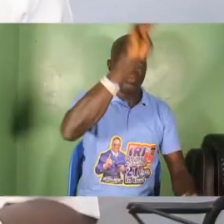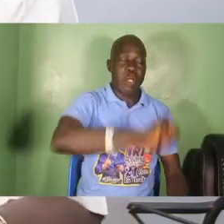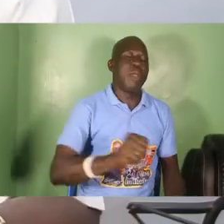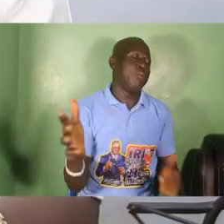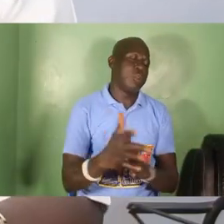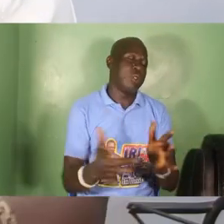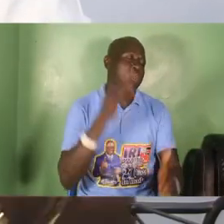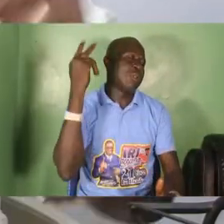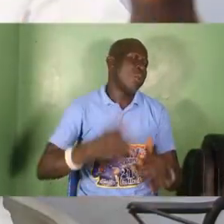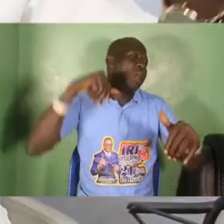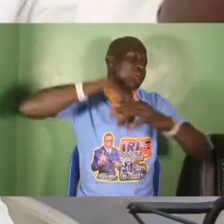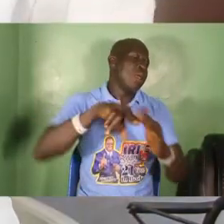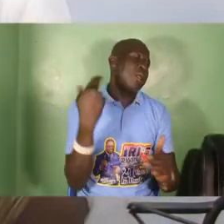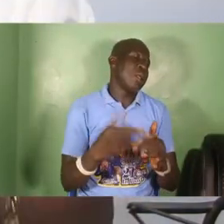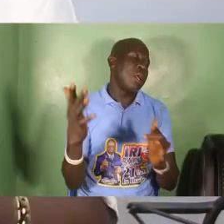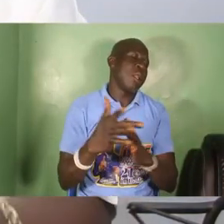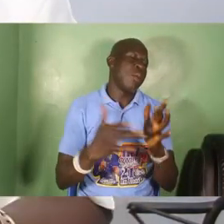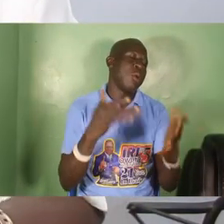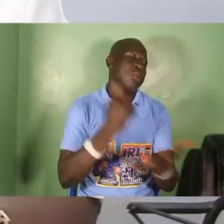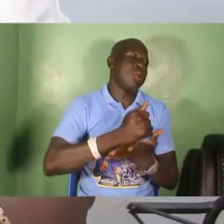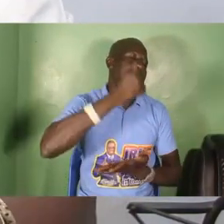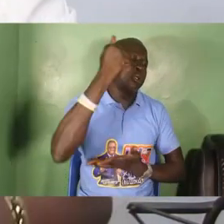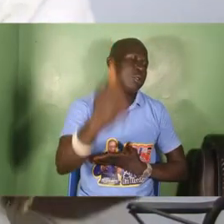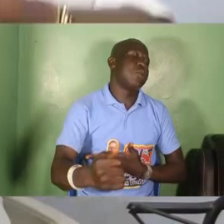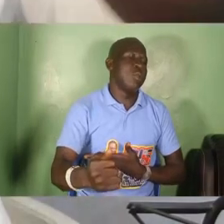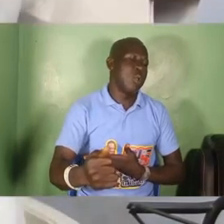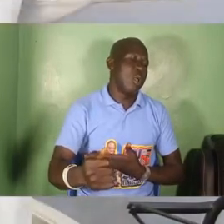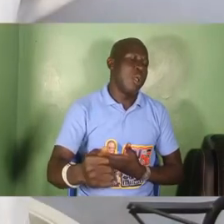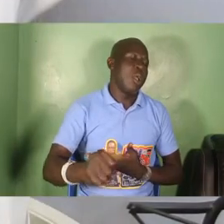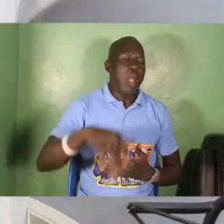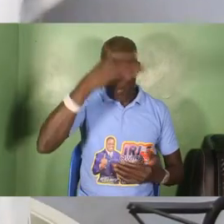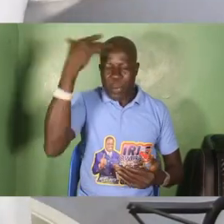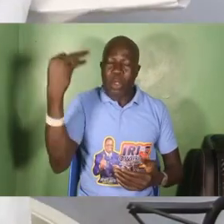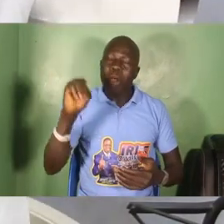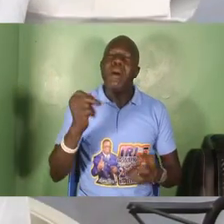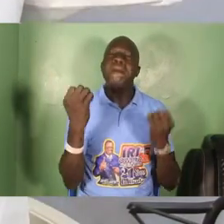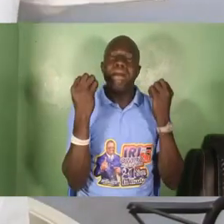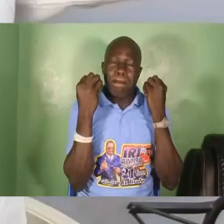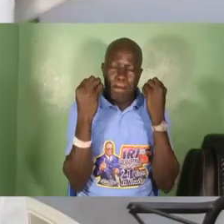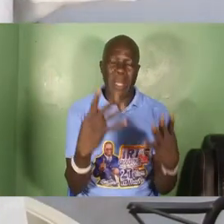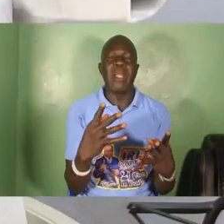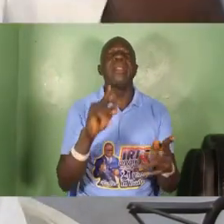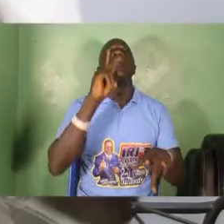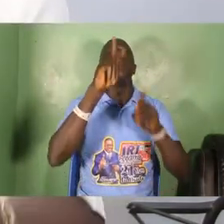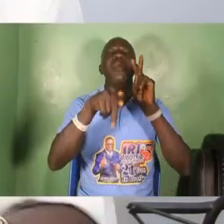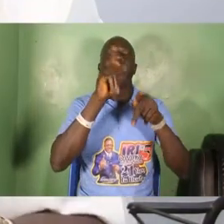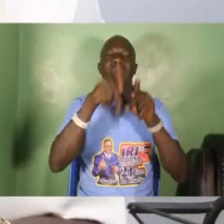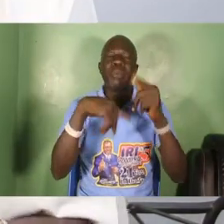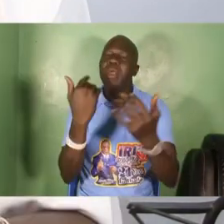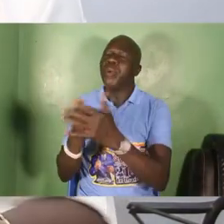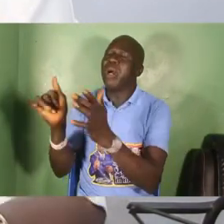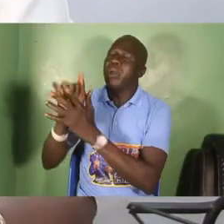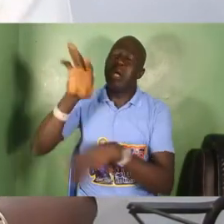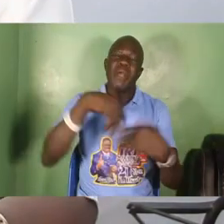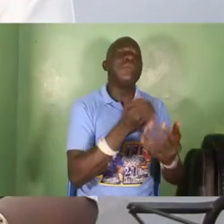Hosts of heaven will in the name of Jesus. Because amongst